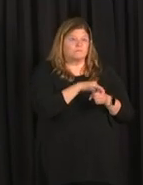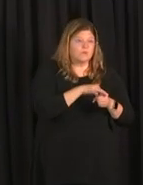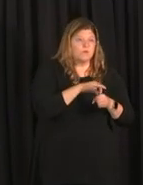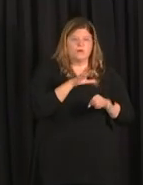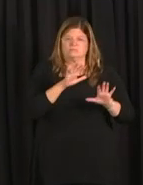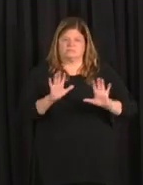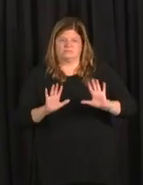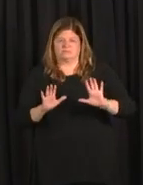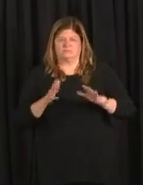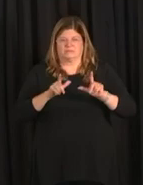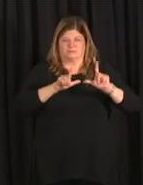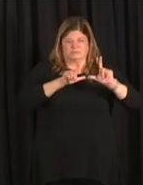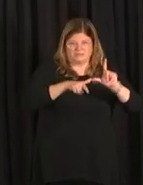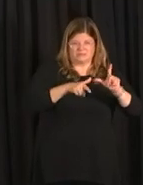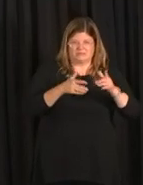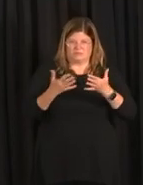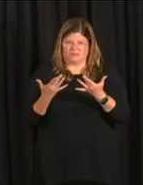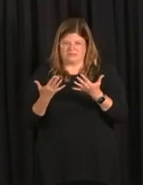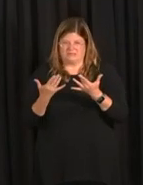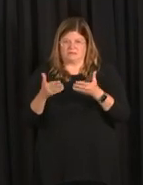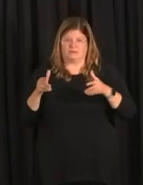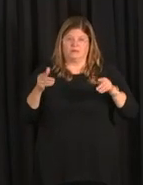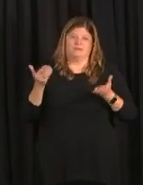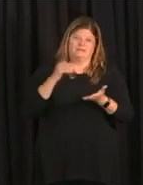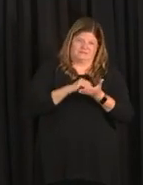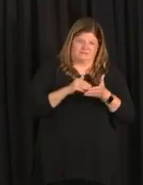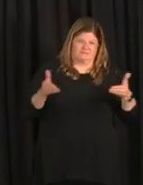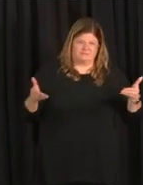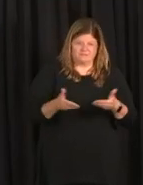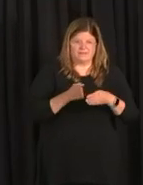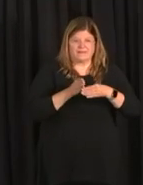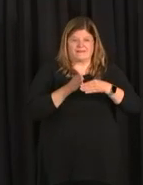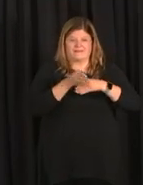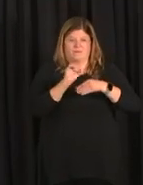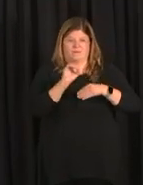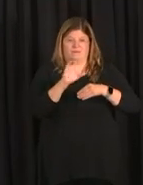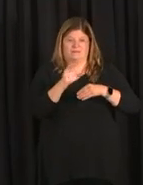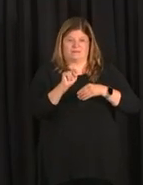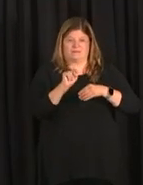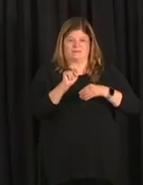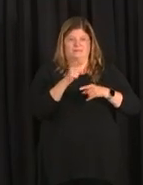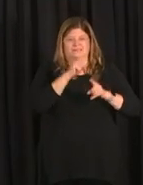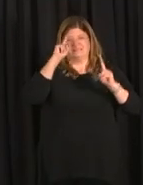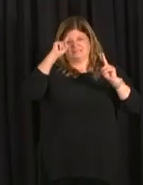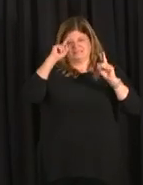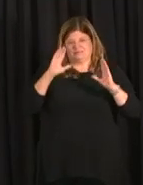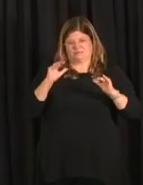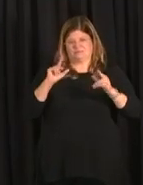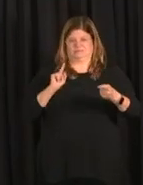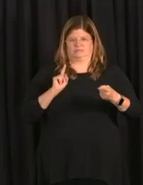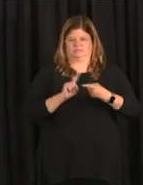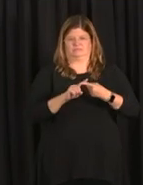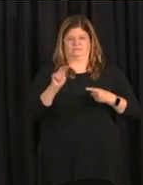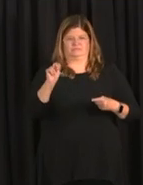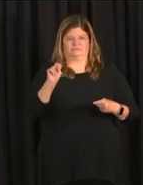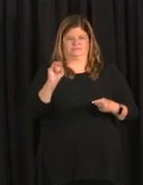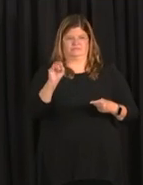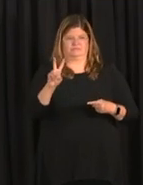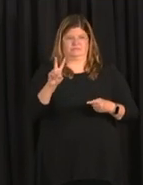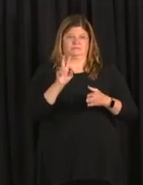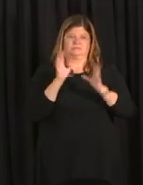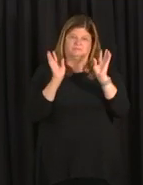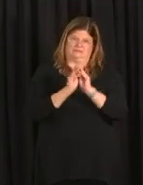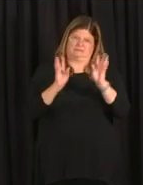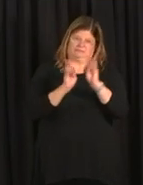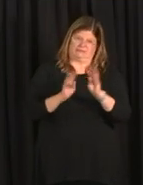period, will expire and would have to be reintroduced next year. So I expect that at least until November, we'll be meeting every 2 weeks.